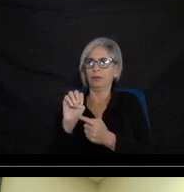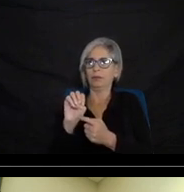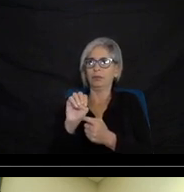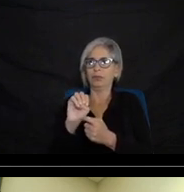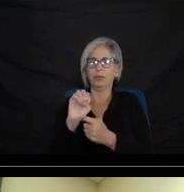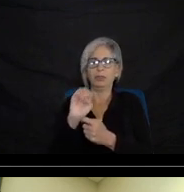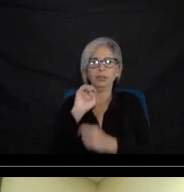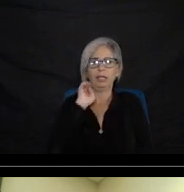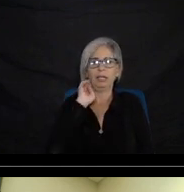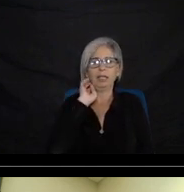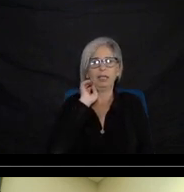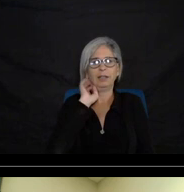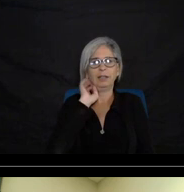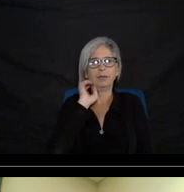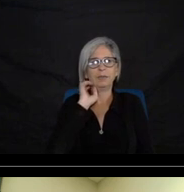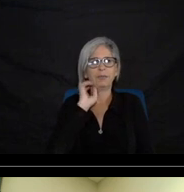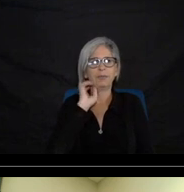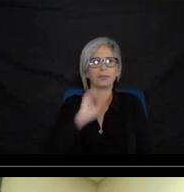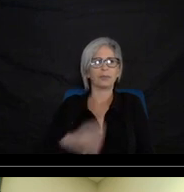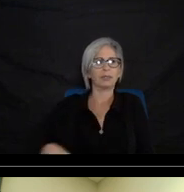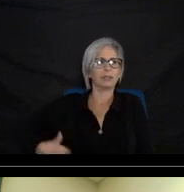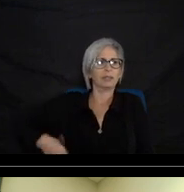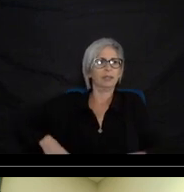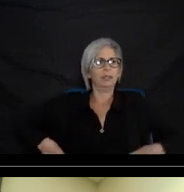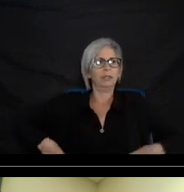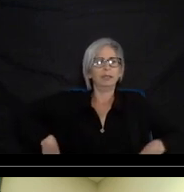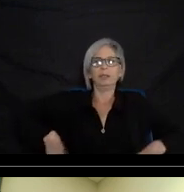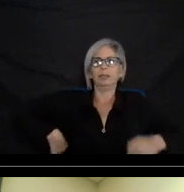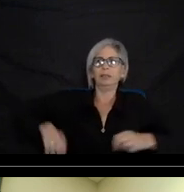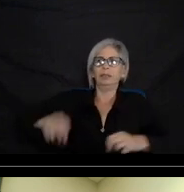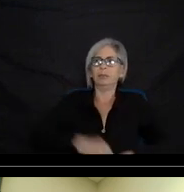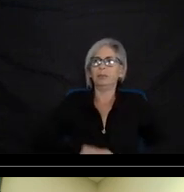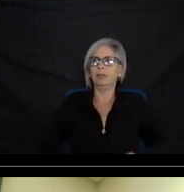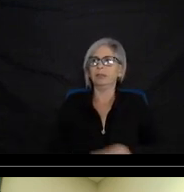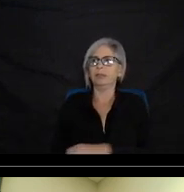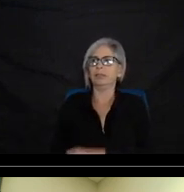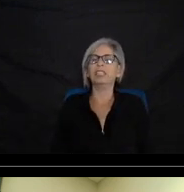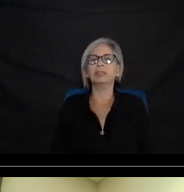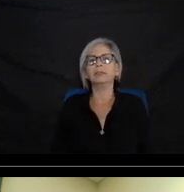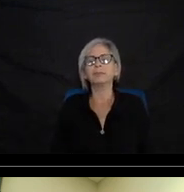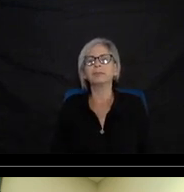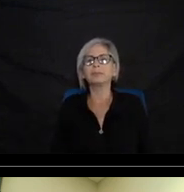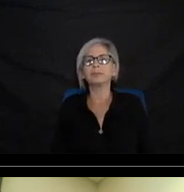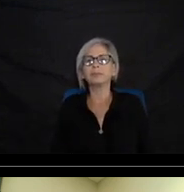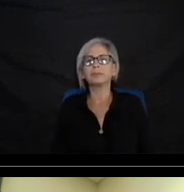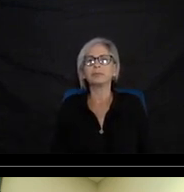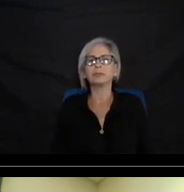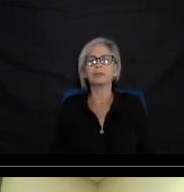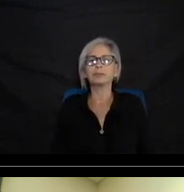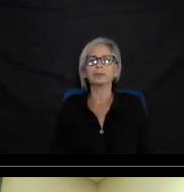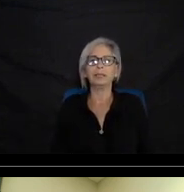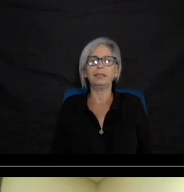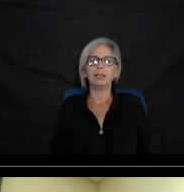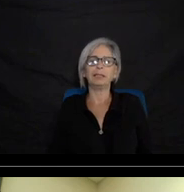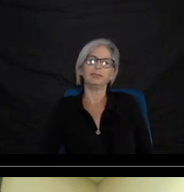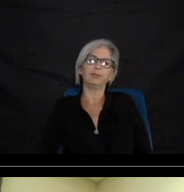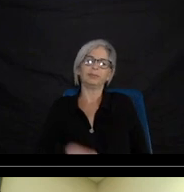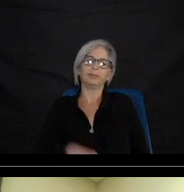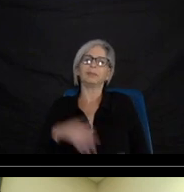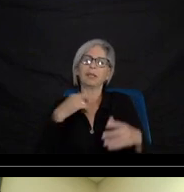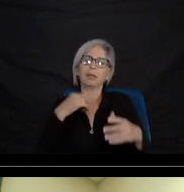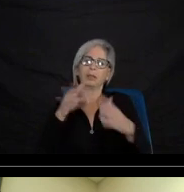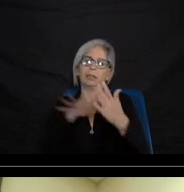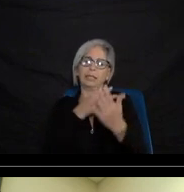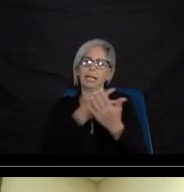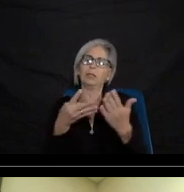and find a date as soon as we can that everybody can attend. All right. Well, I think we will probably schedule it for